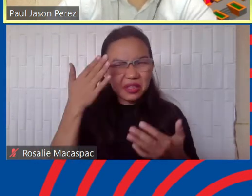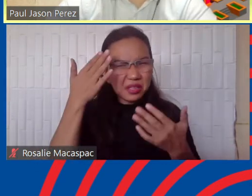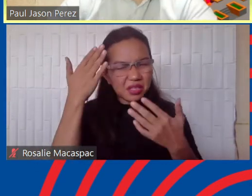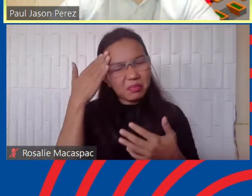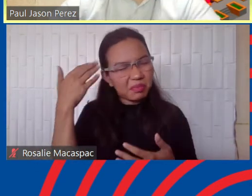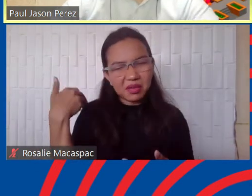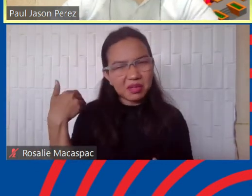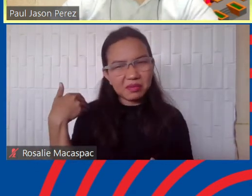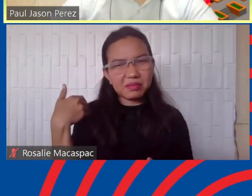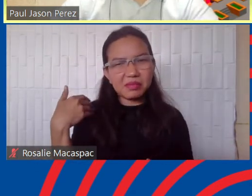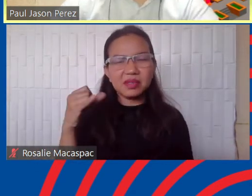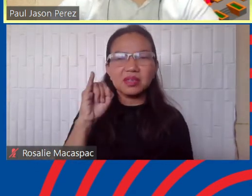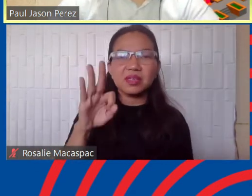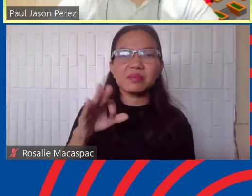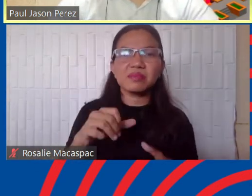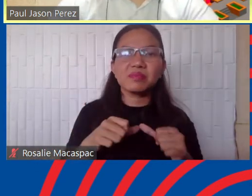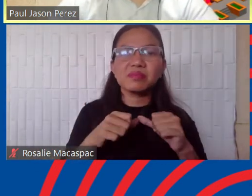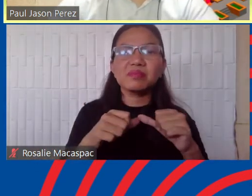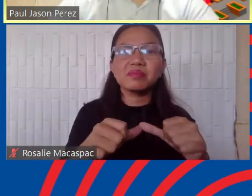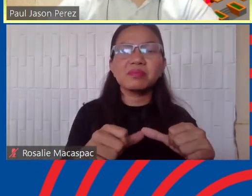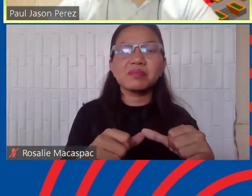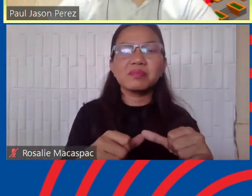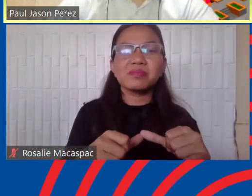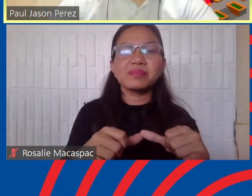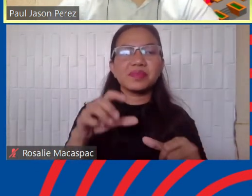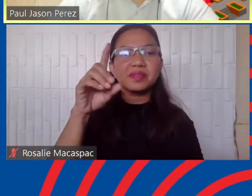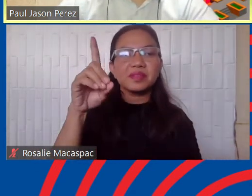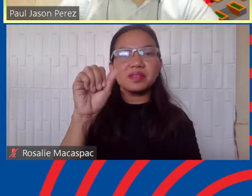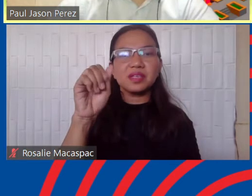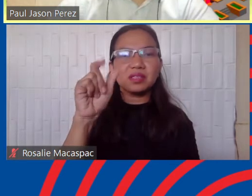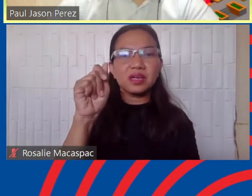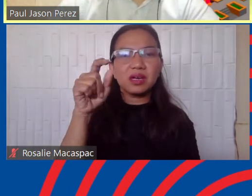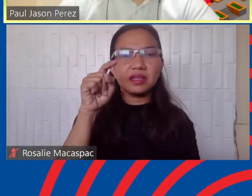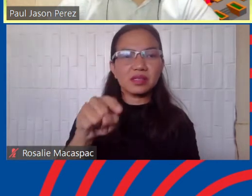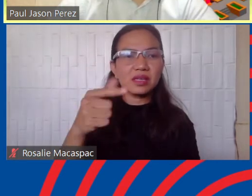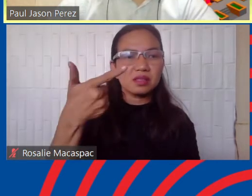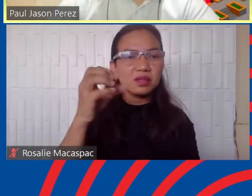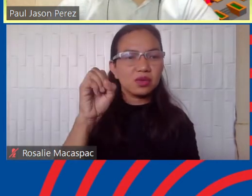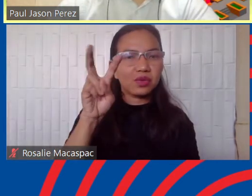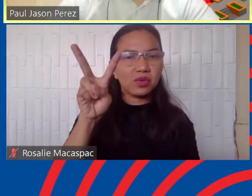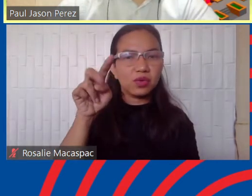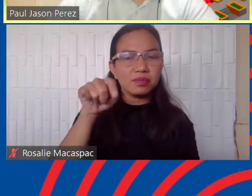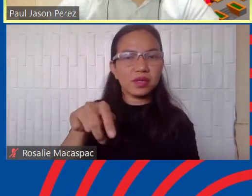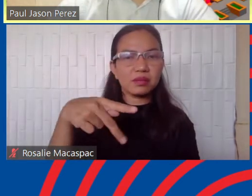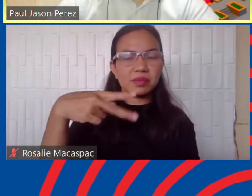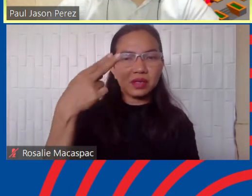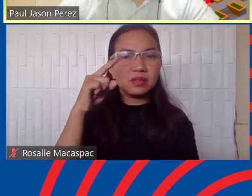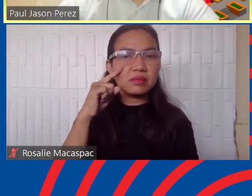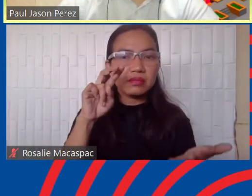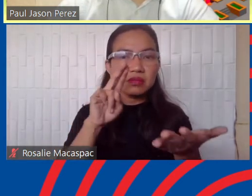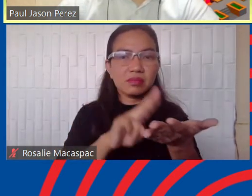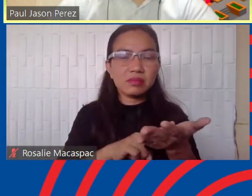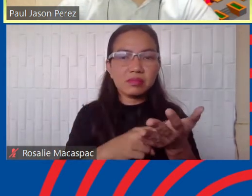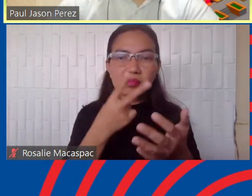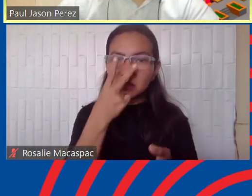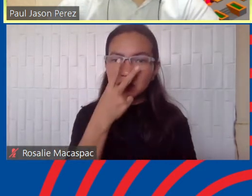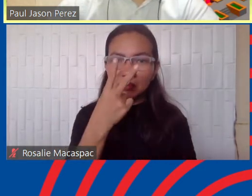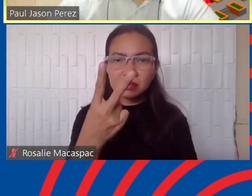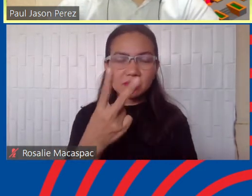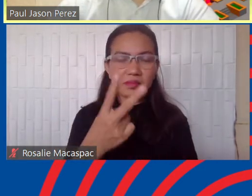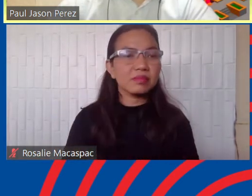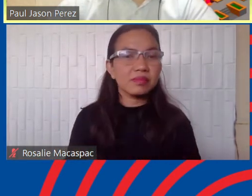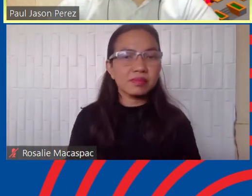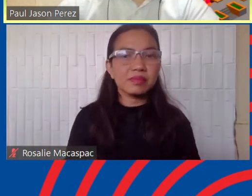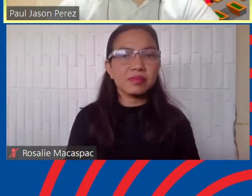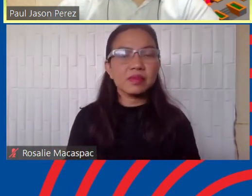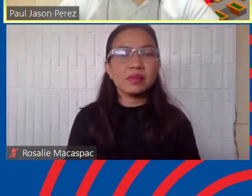continued. So if you visit the data.gov.ph, you will notice that uh,